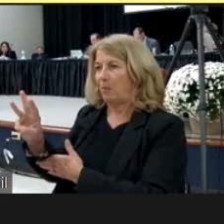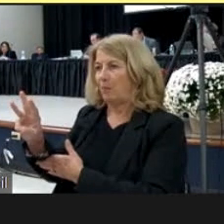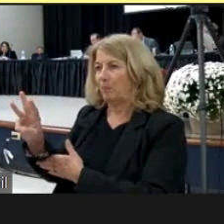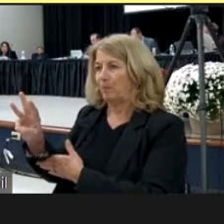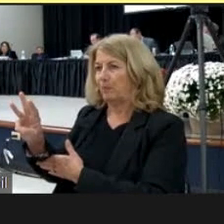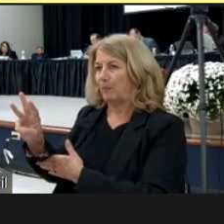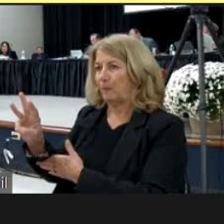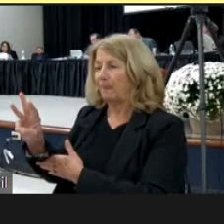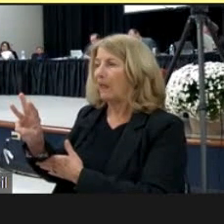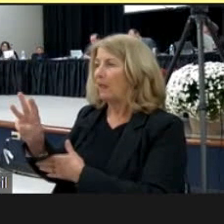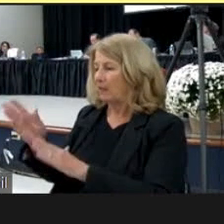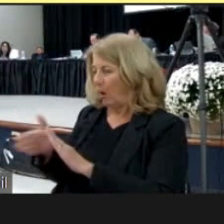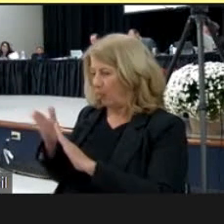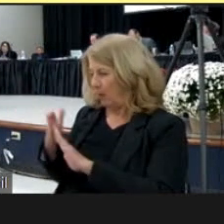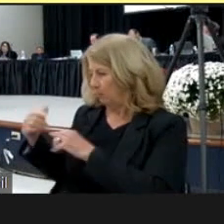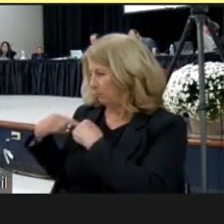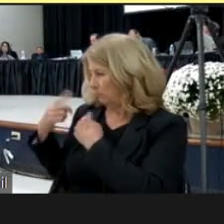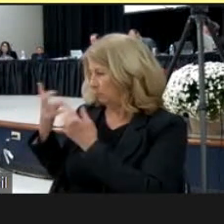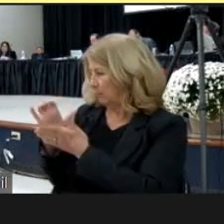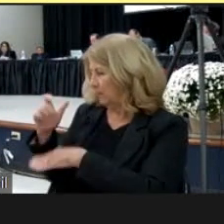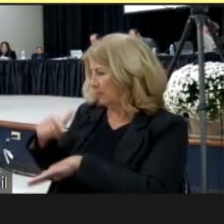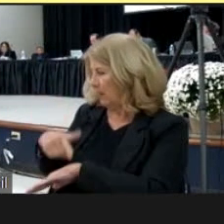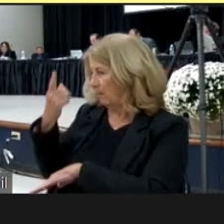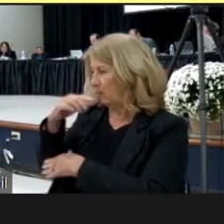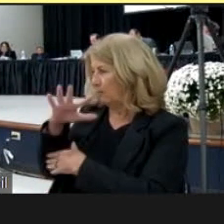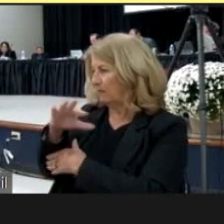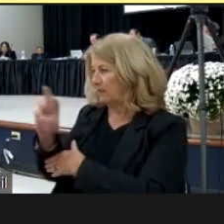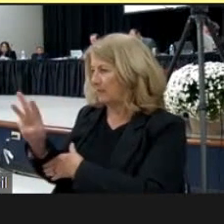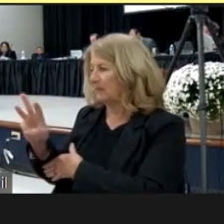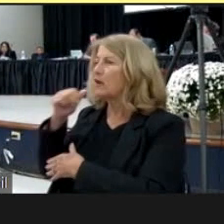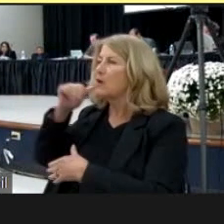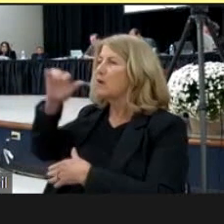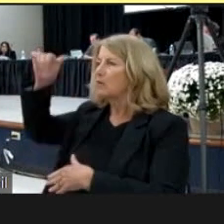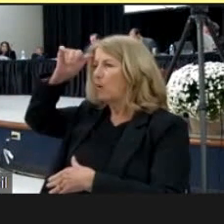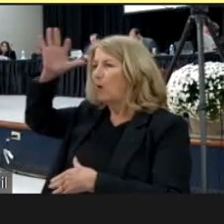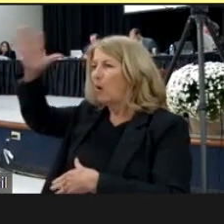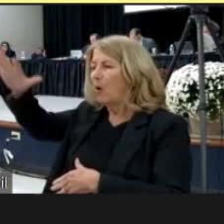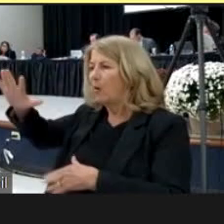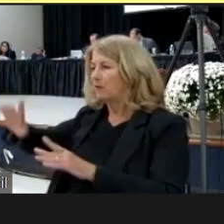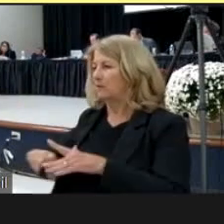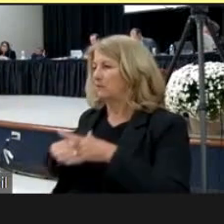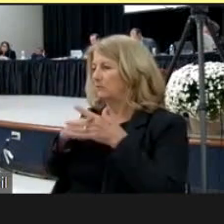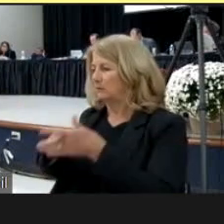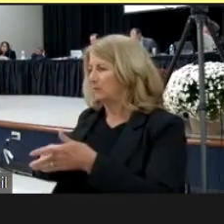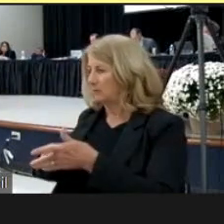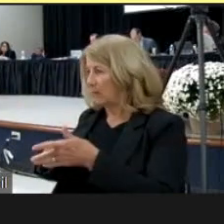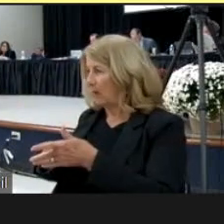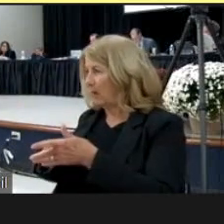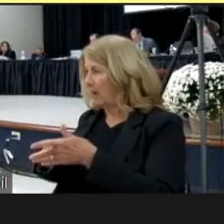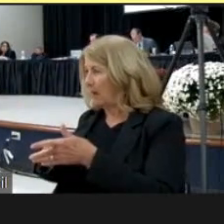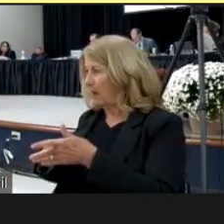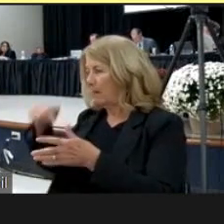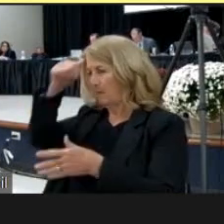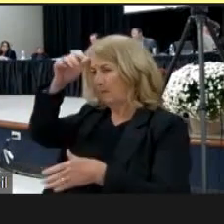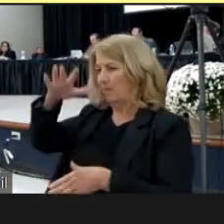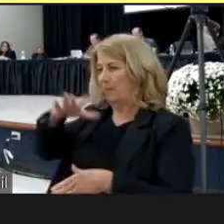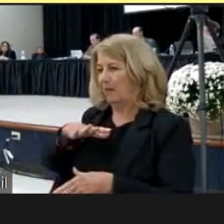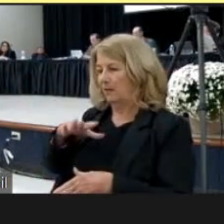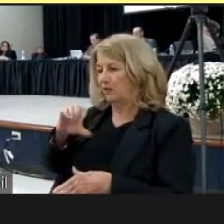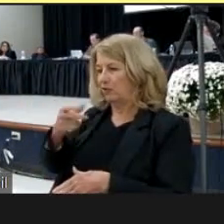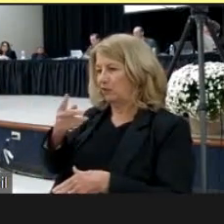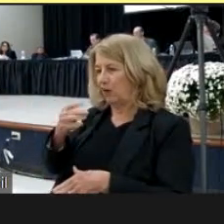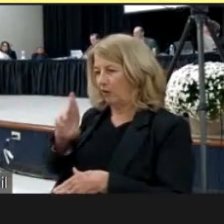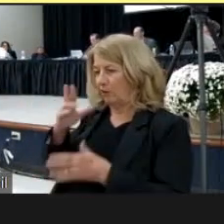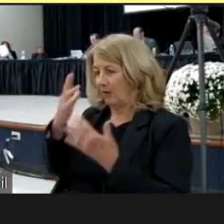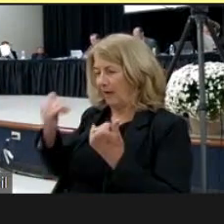It's operated since then for 56 adults. It initially was a men's shelter, but now they offer both men and